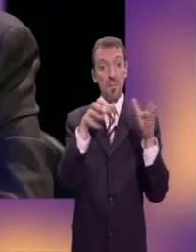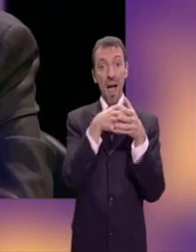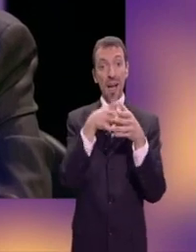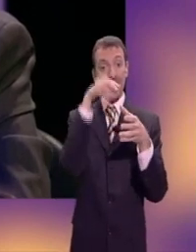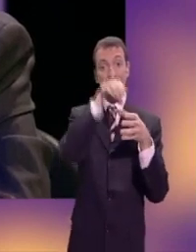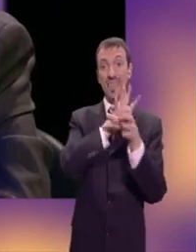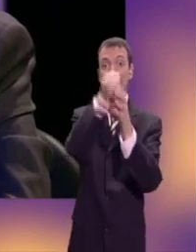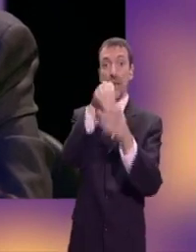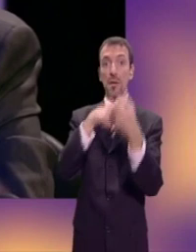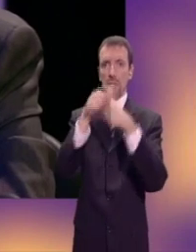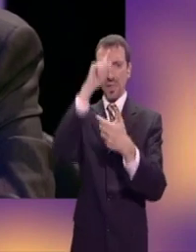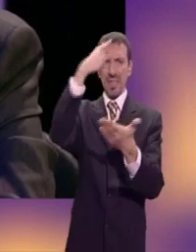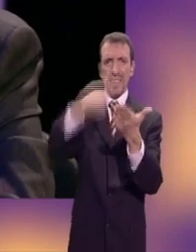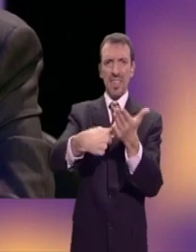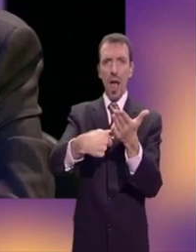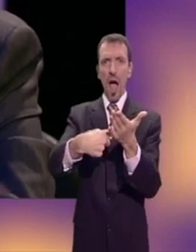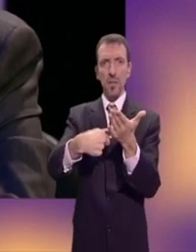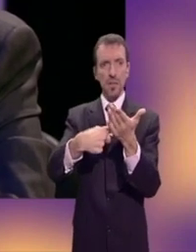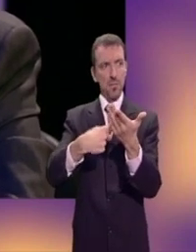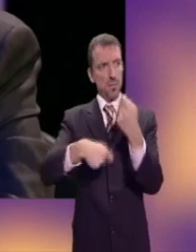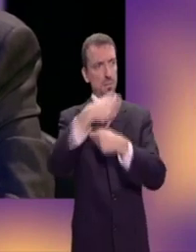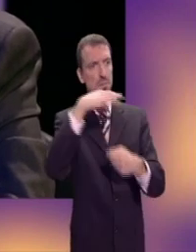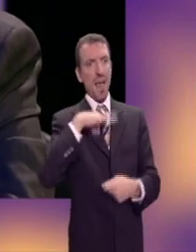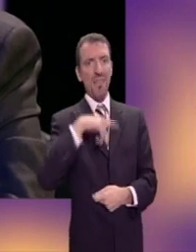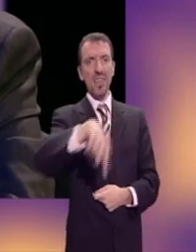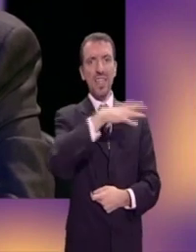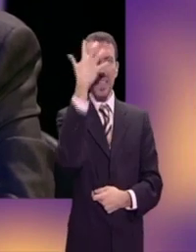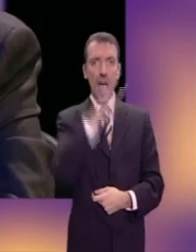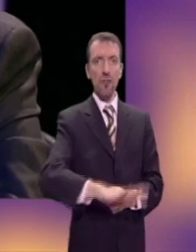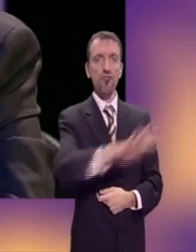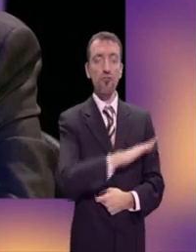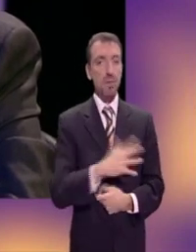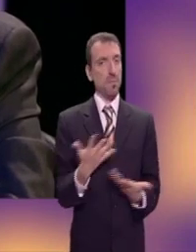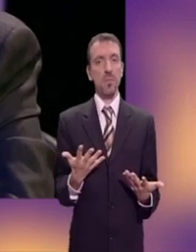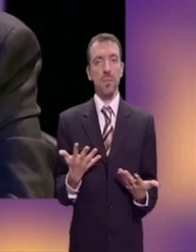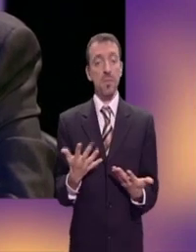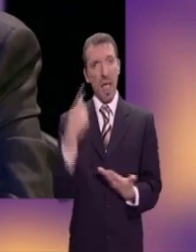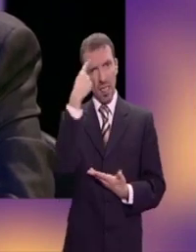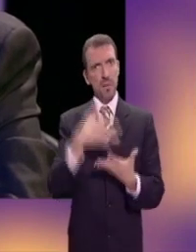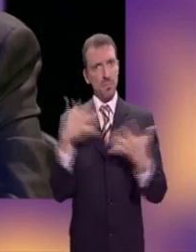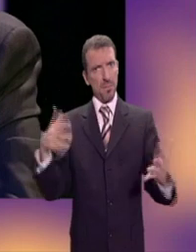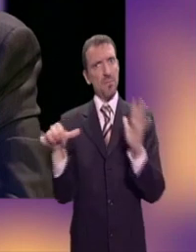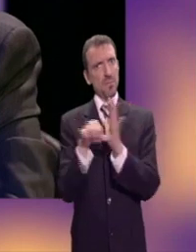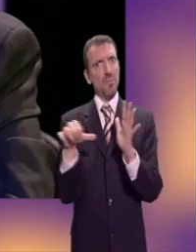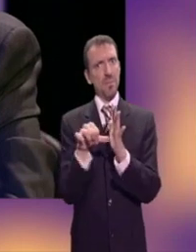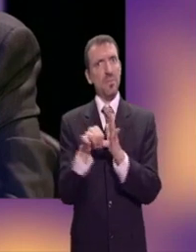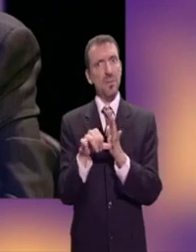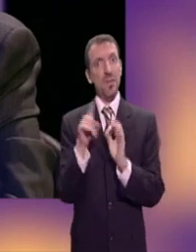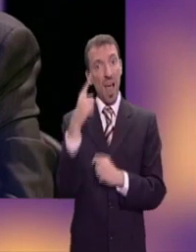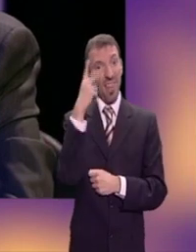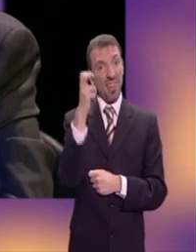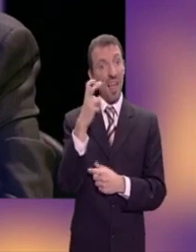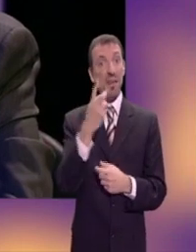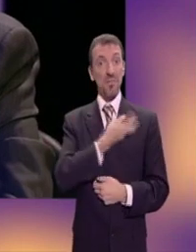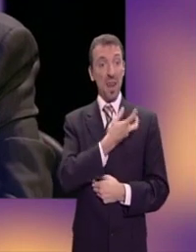overall sovereign to make decisions in the interests of the country. And these were very deep issues, and in my view they kept Labour out of power